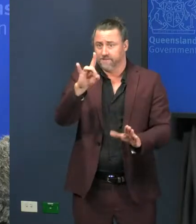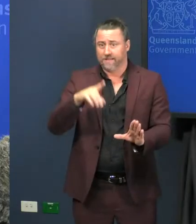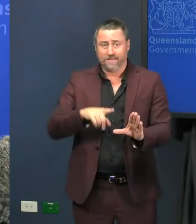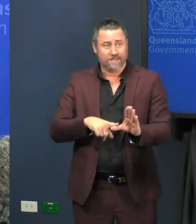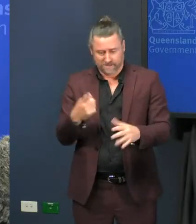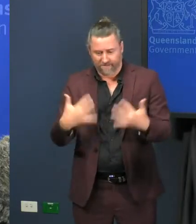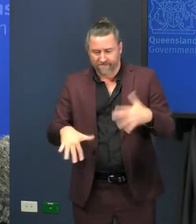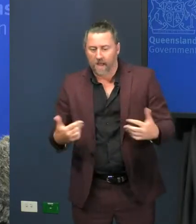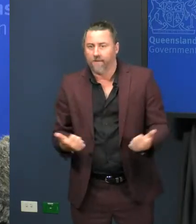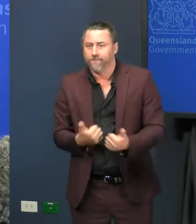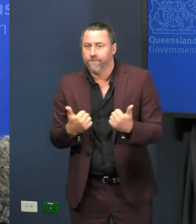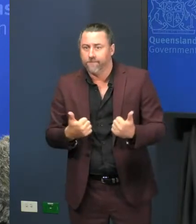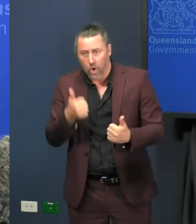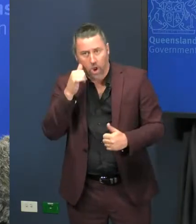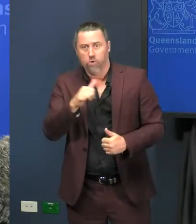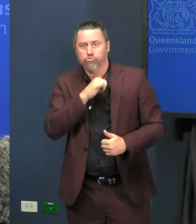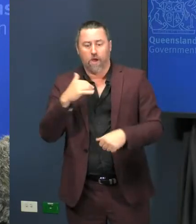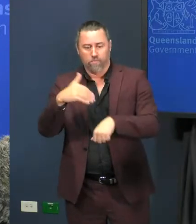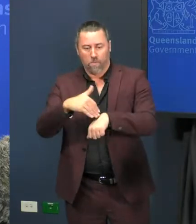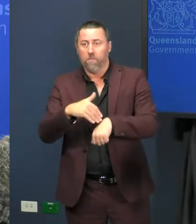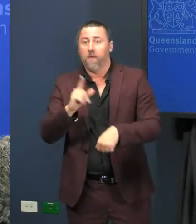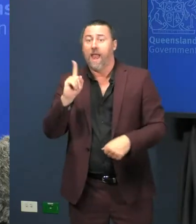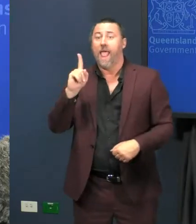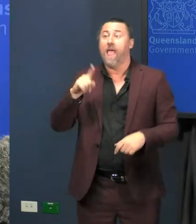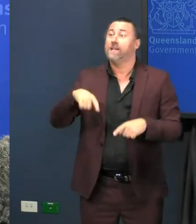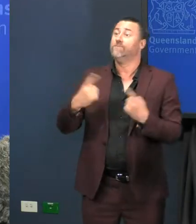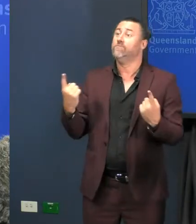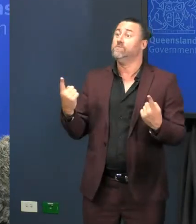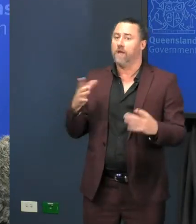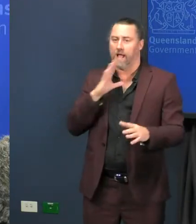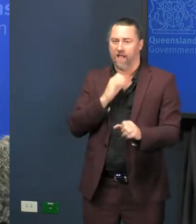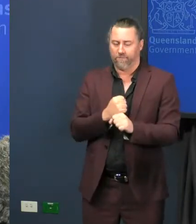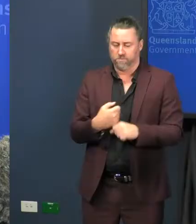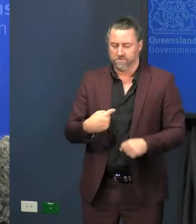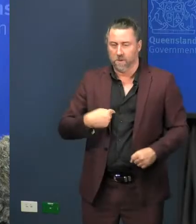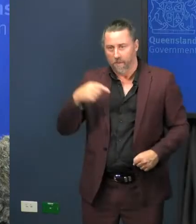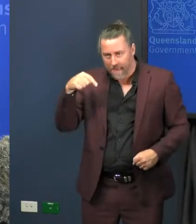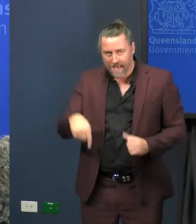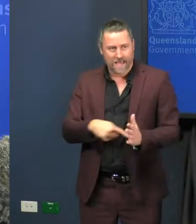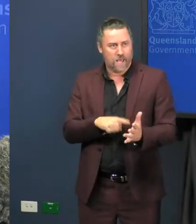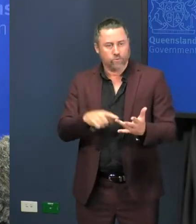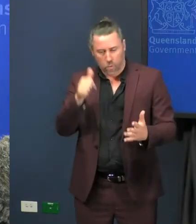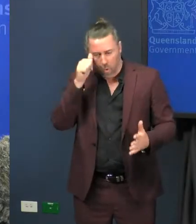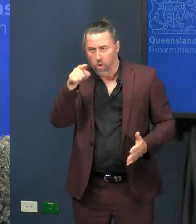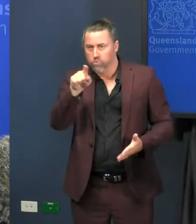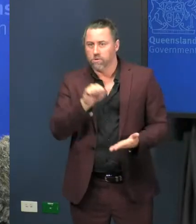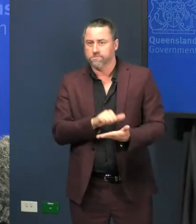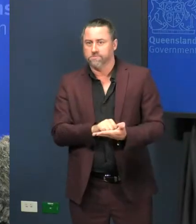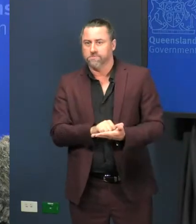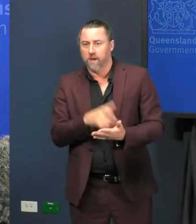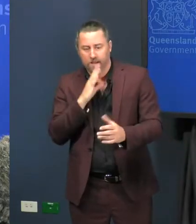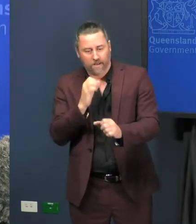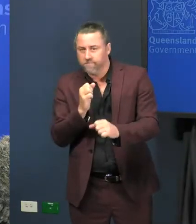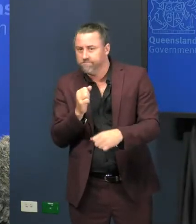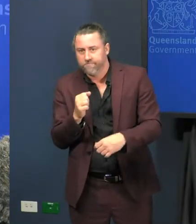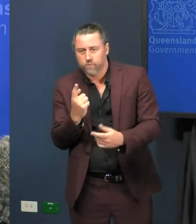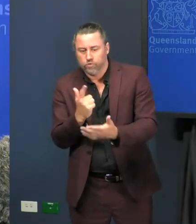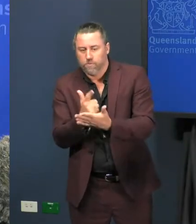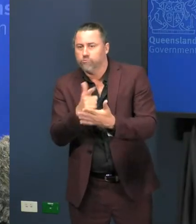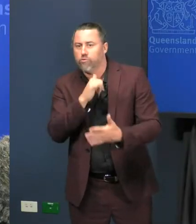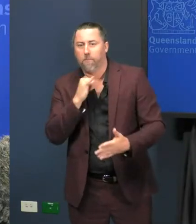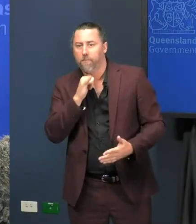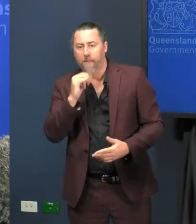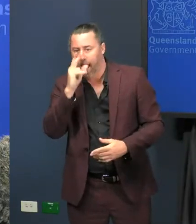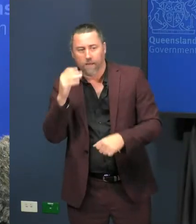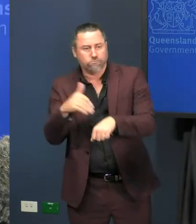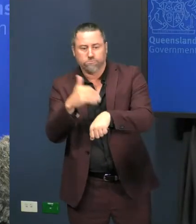crime crisis. The change now is you've got a government who will acknowledge it and is working to turn it around. And I won't stop until we